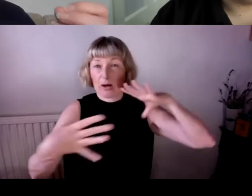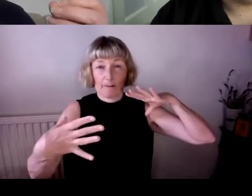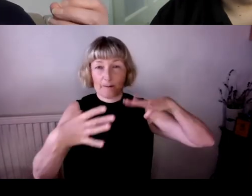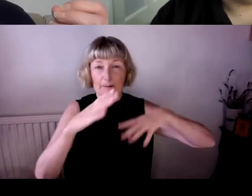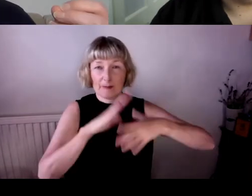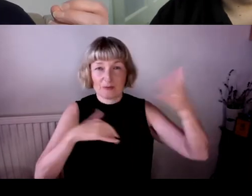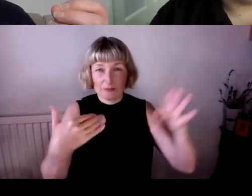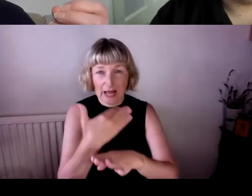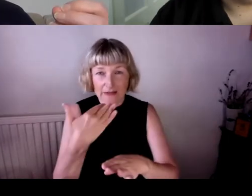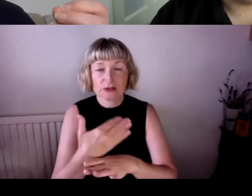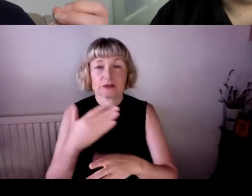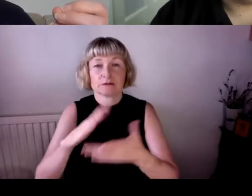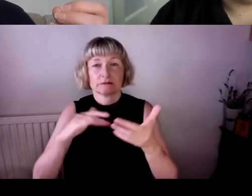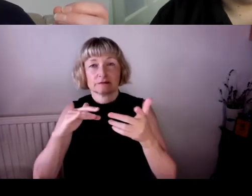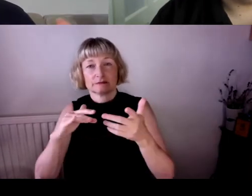So